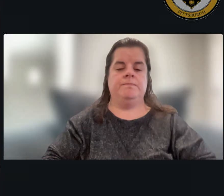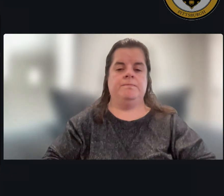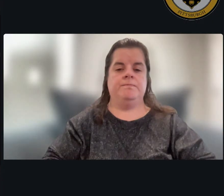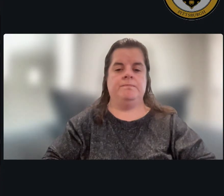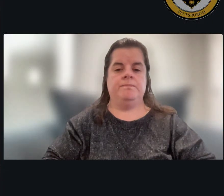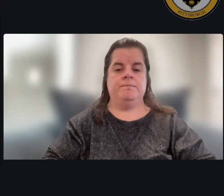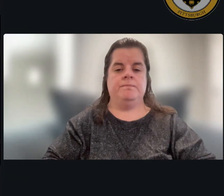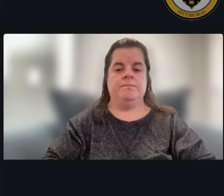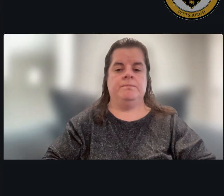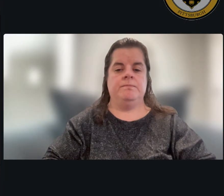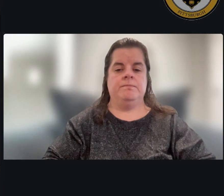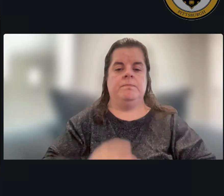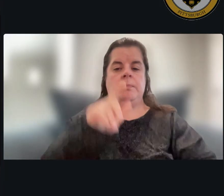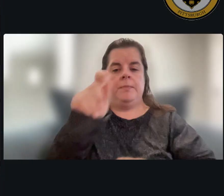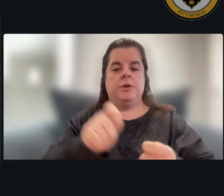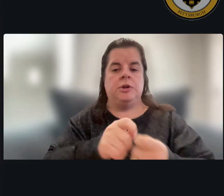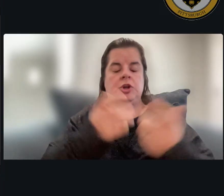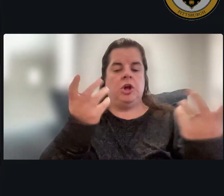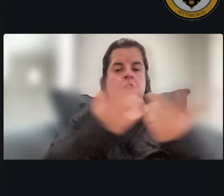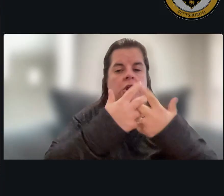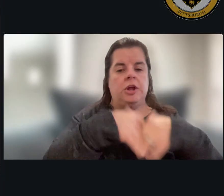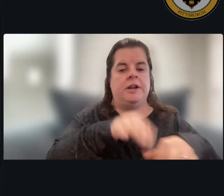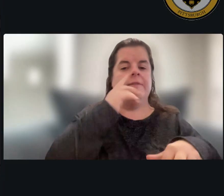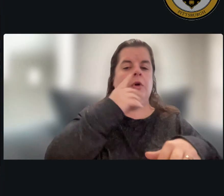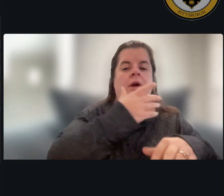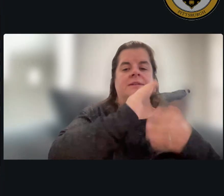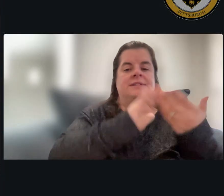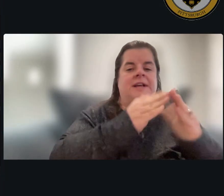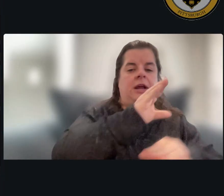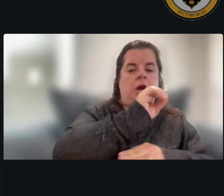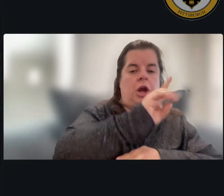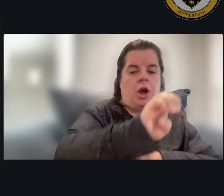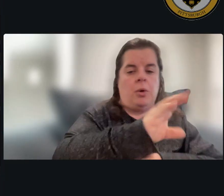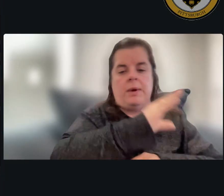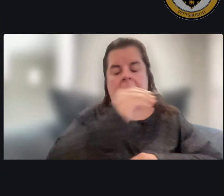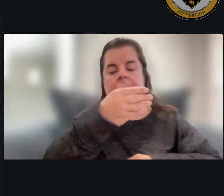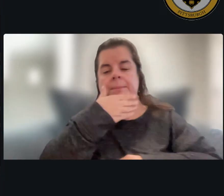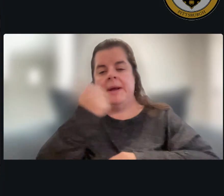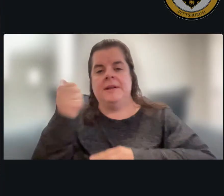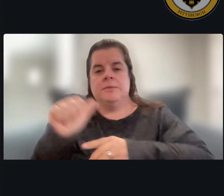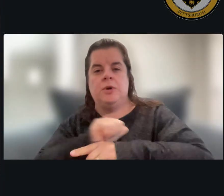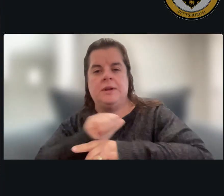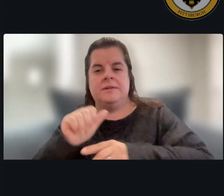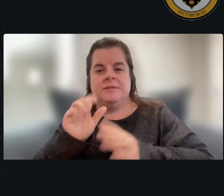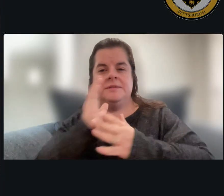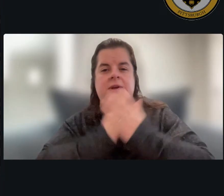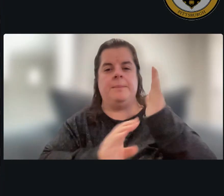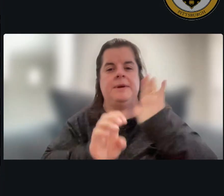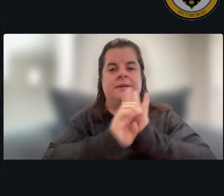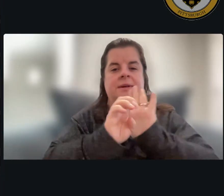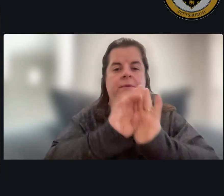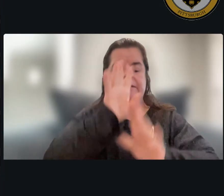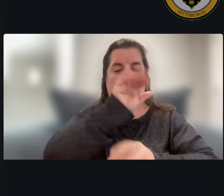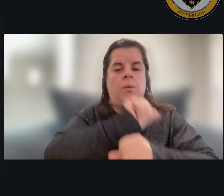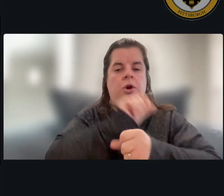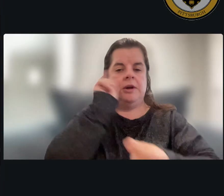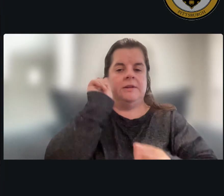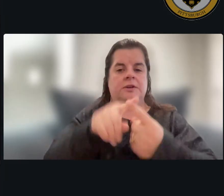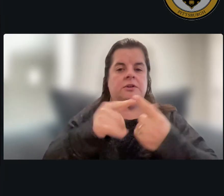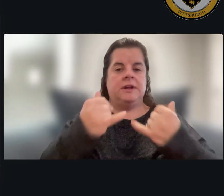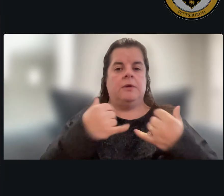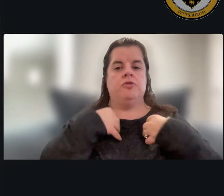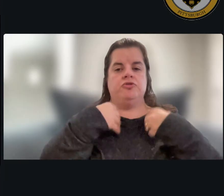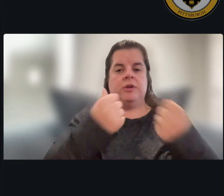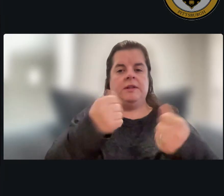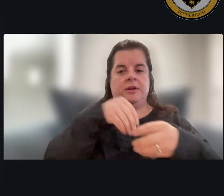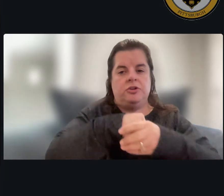at aligning with city code and best practices. As some examples of the work we have done to date, we strengthened internal standards for preparation